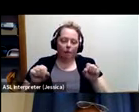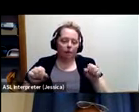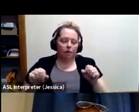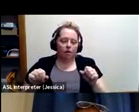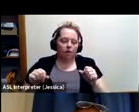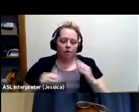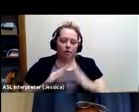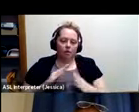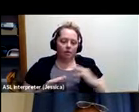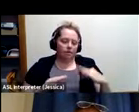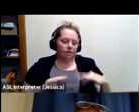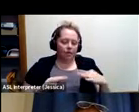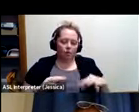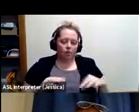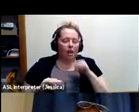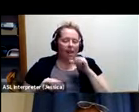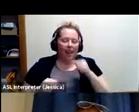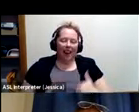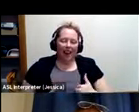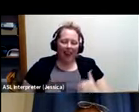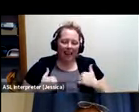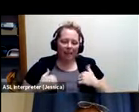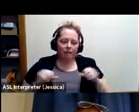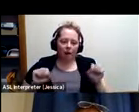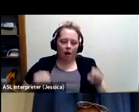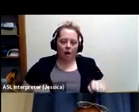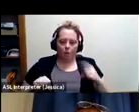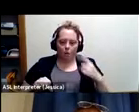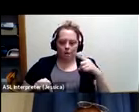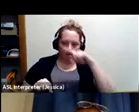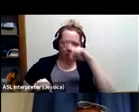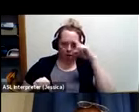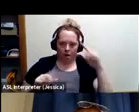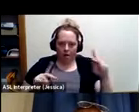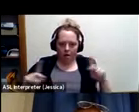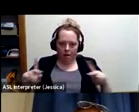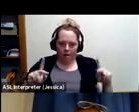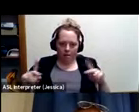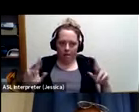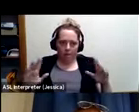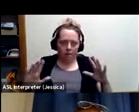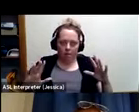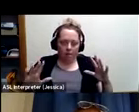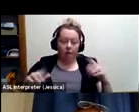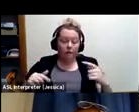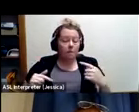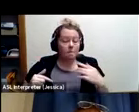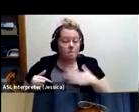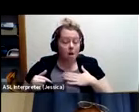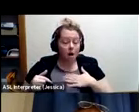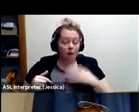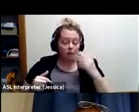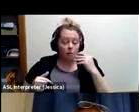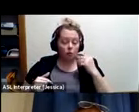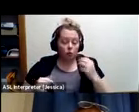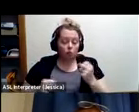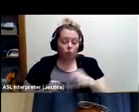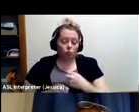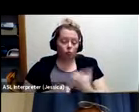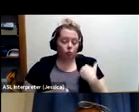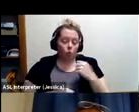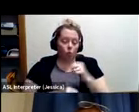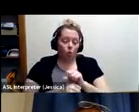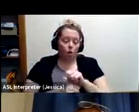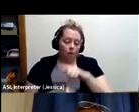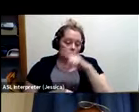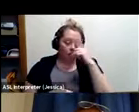people. And then just from personal experience, you know, for years ago, I was working at a Black organization, real excited about